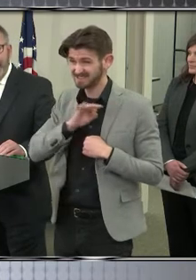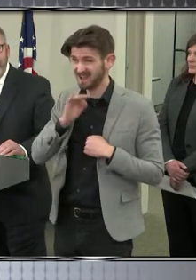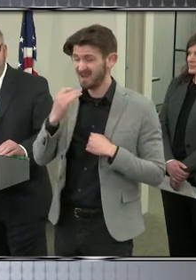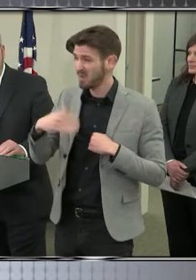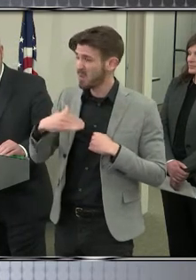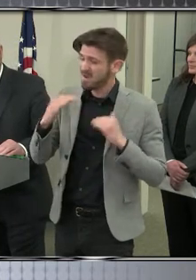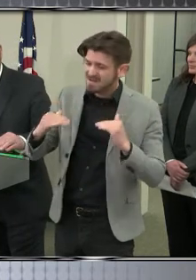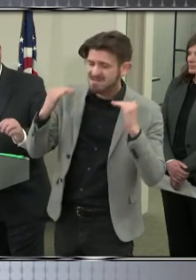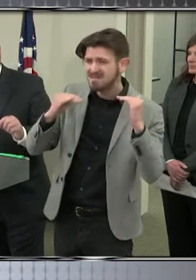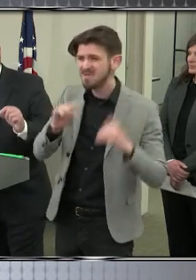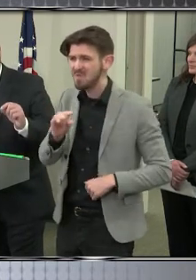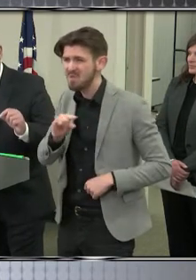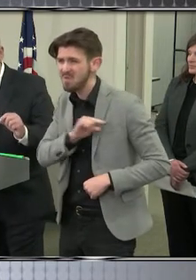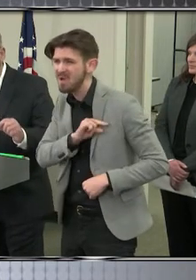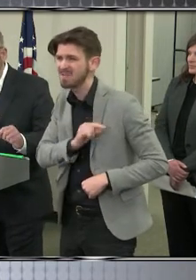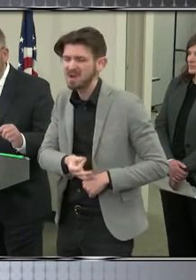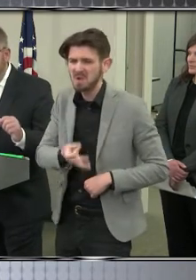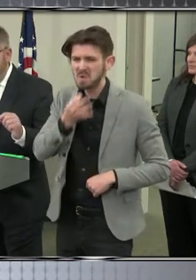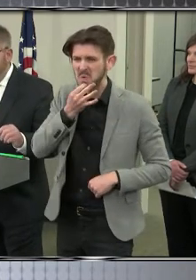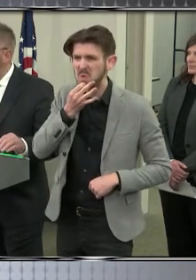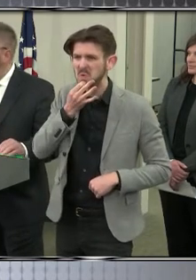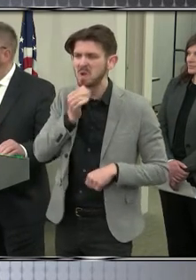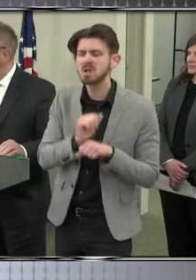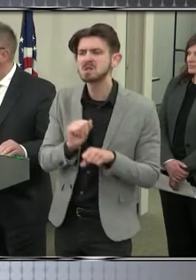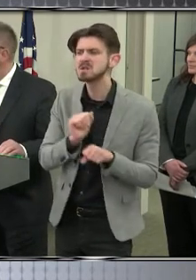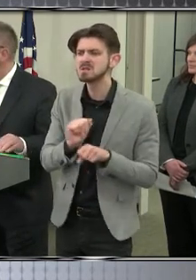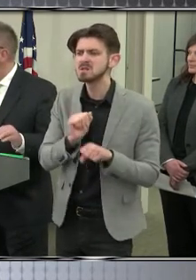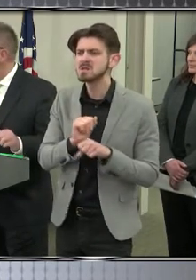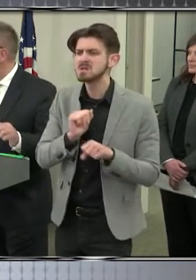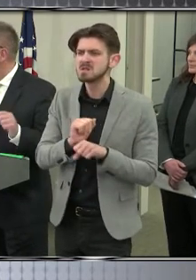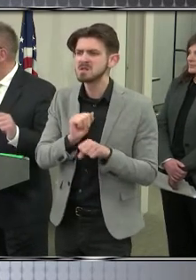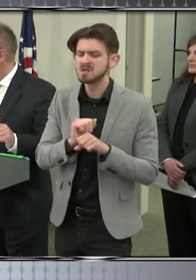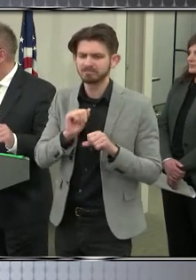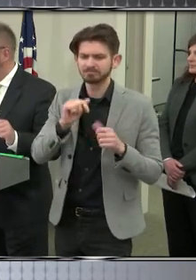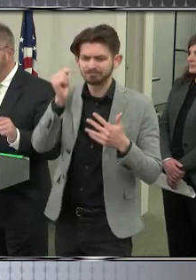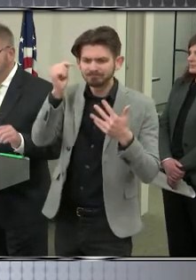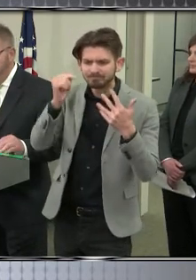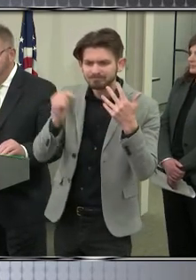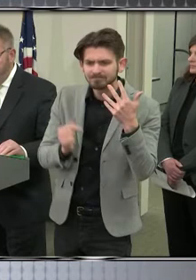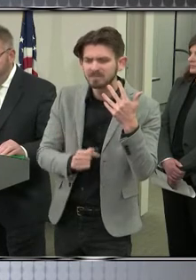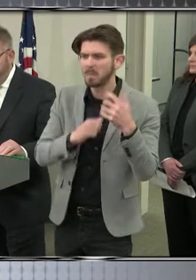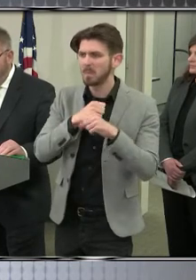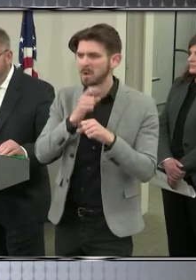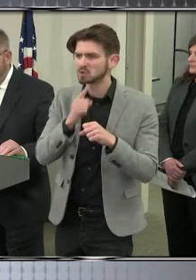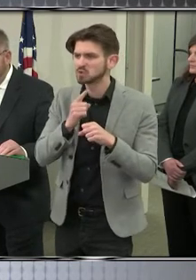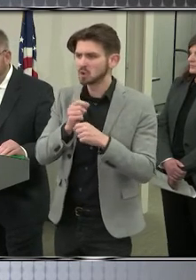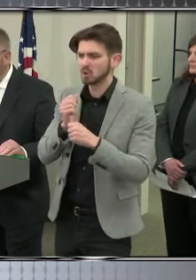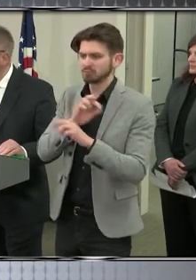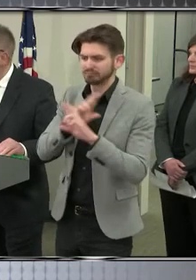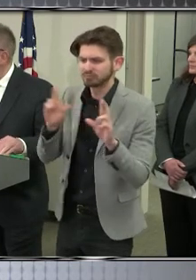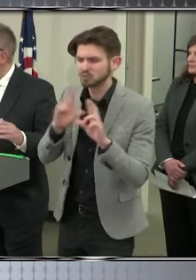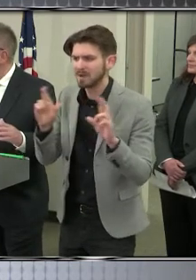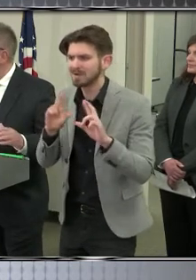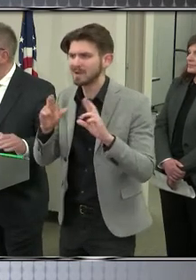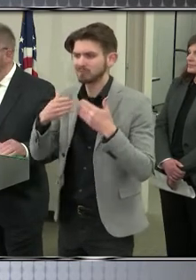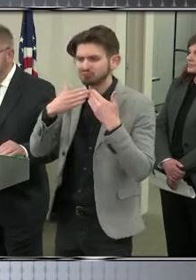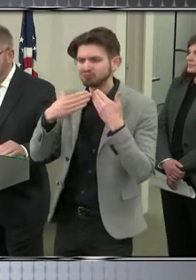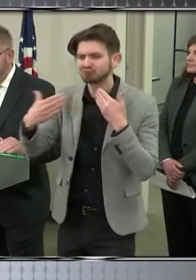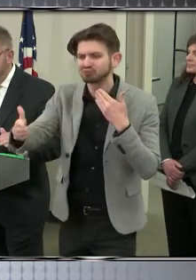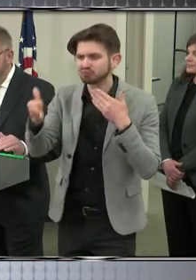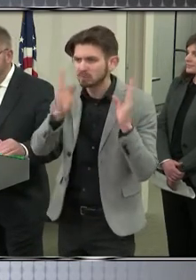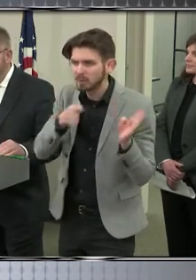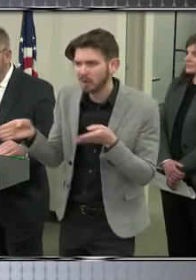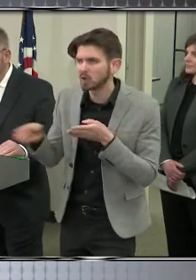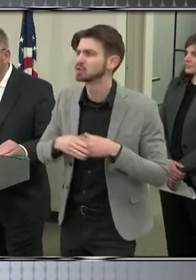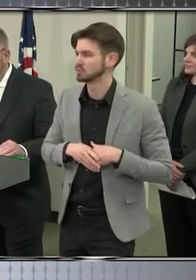working around the clock to make sure that we are all safe and as well informed and prepared as possible moving forward. Public Health has